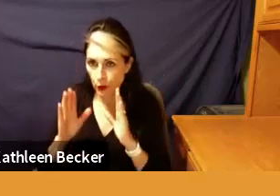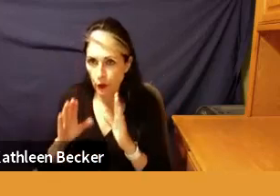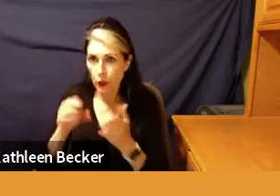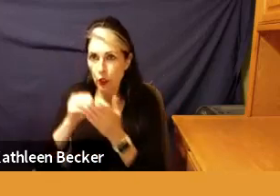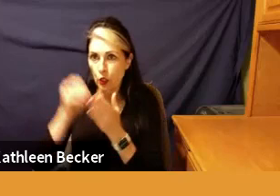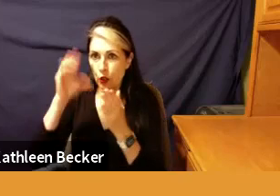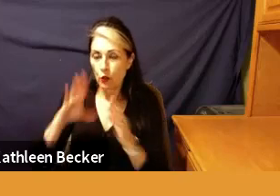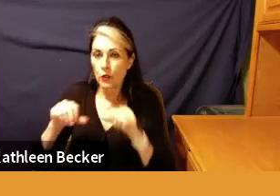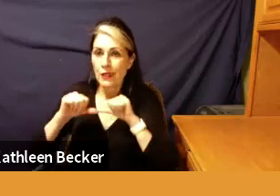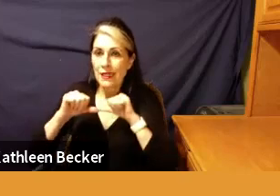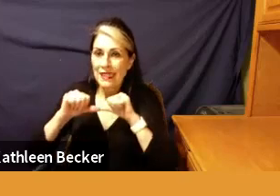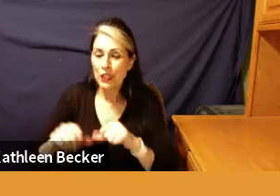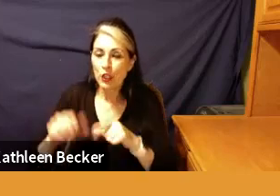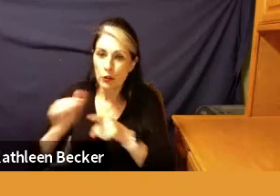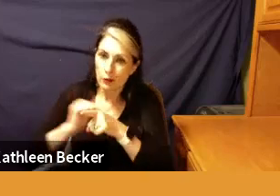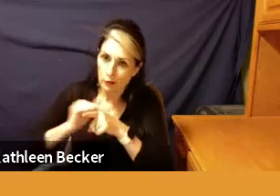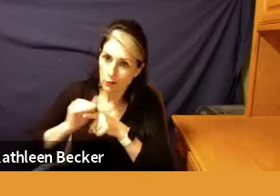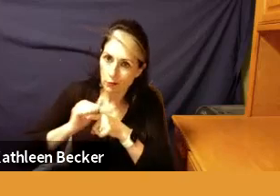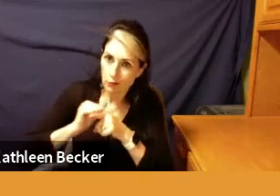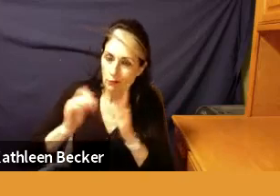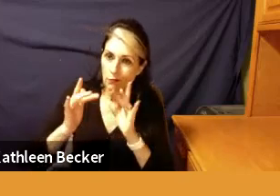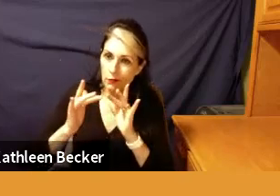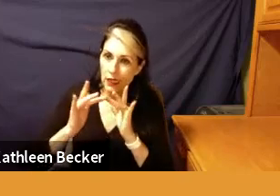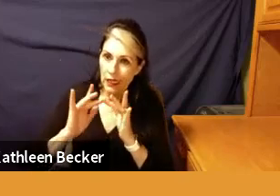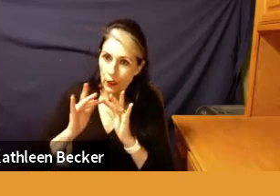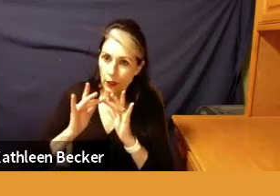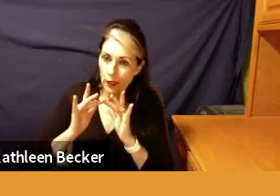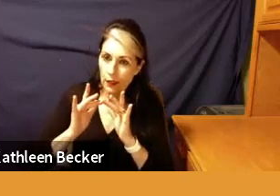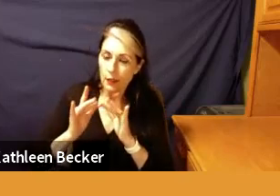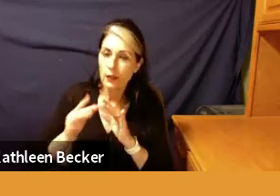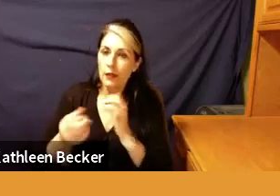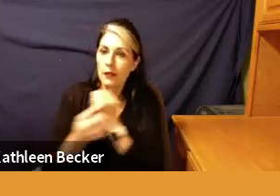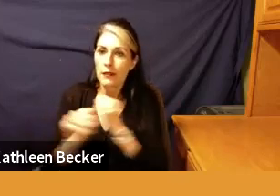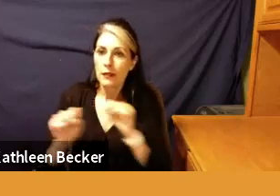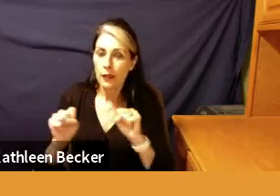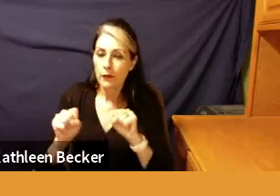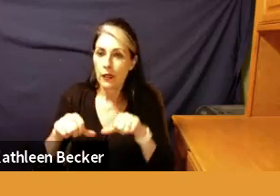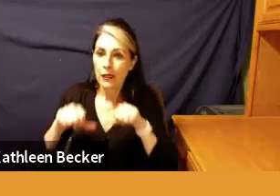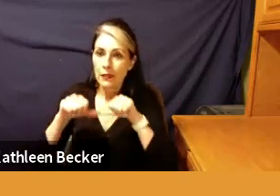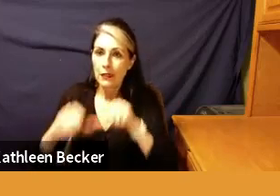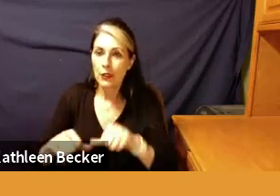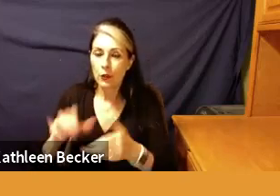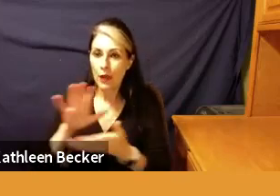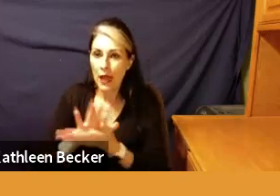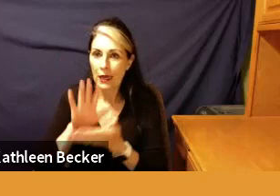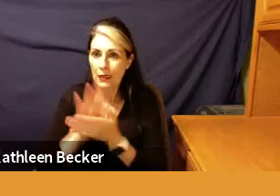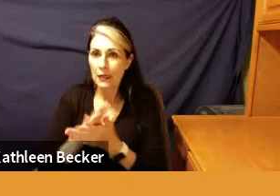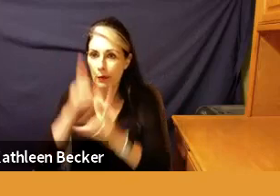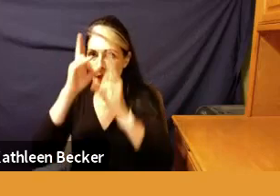to continue to practice internet safety and maintain academic integrity.